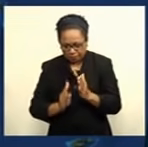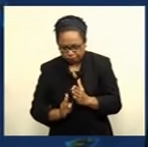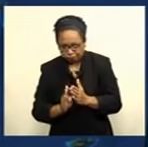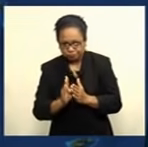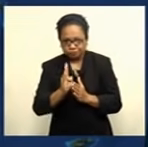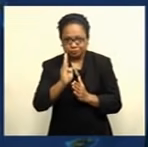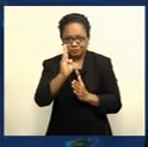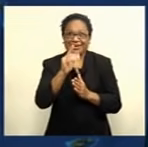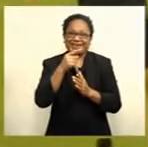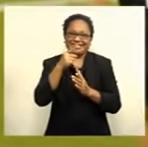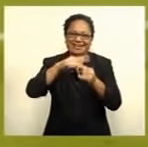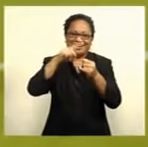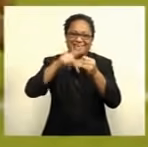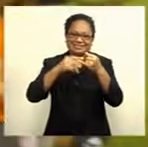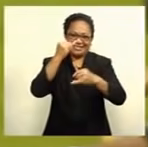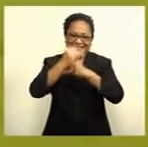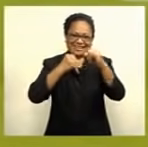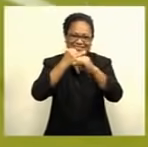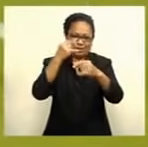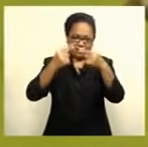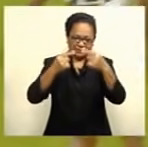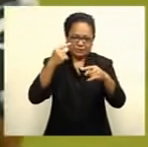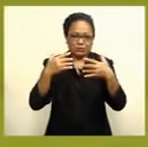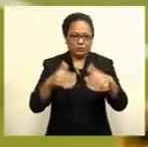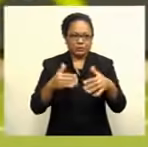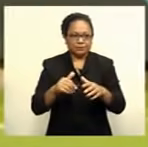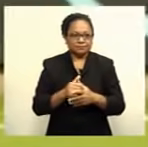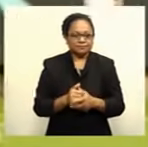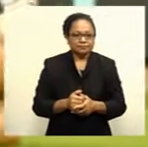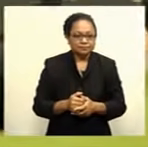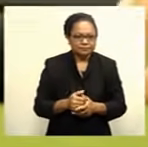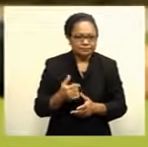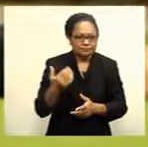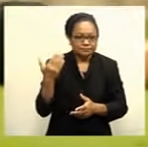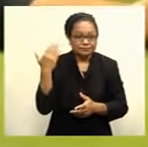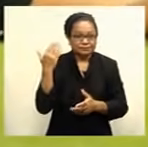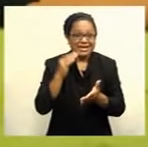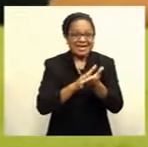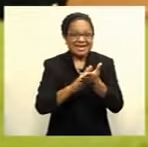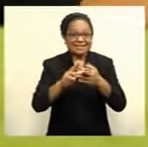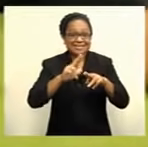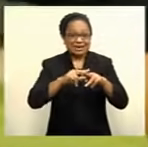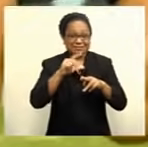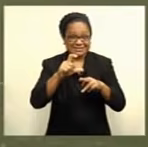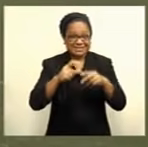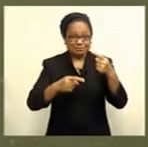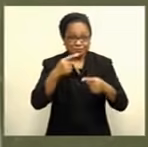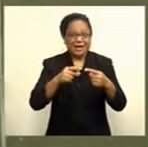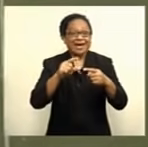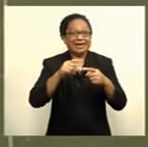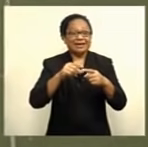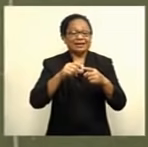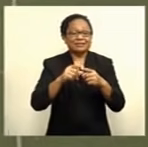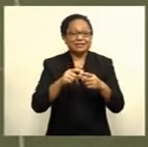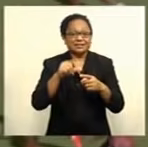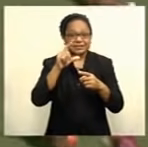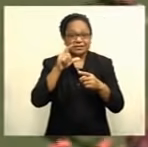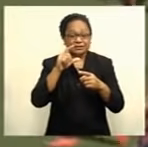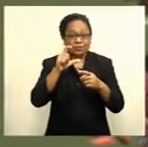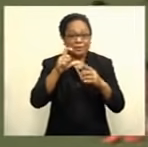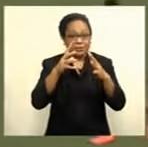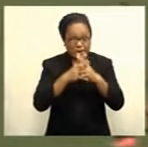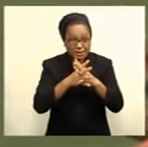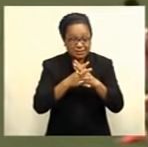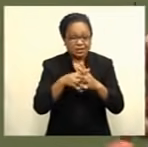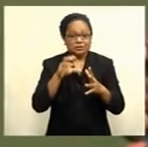and we will continue to develop that. With the Commonwealth Games, Super W and HSBC 7 Series coming up, Fuli is expecting